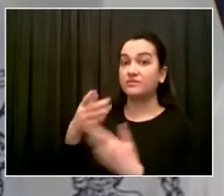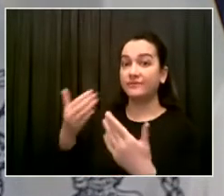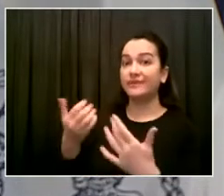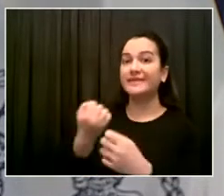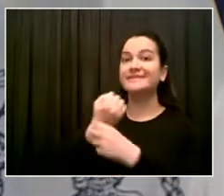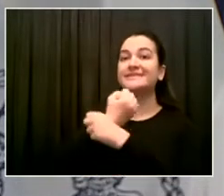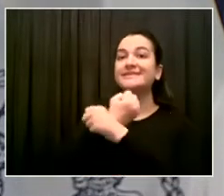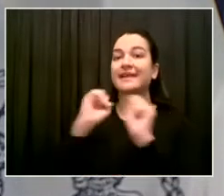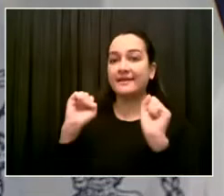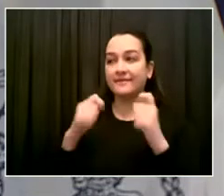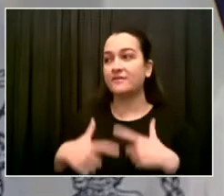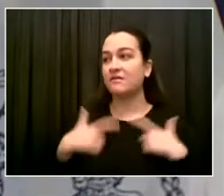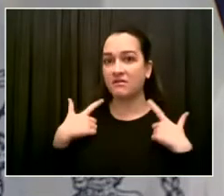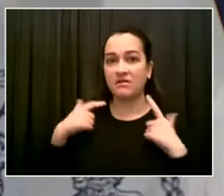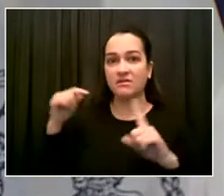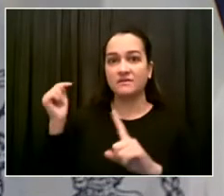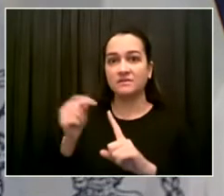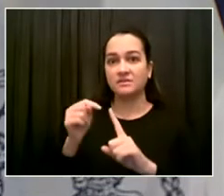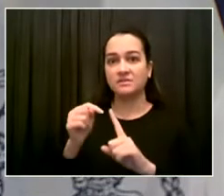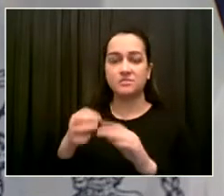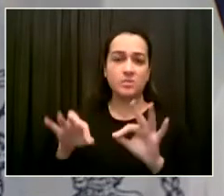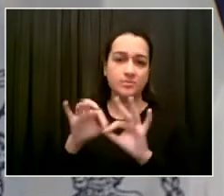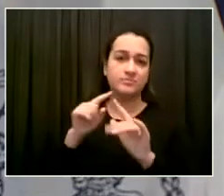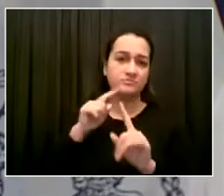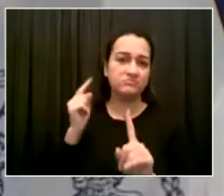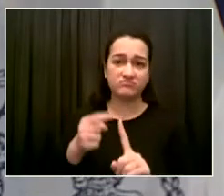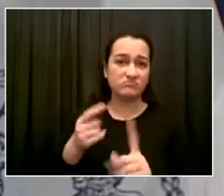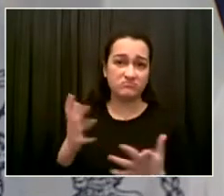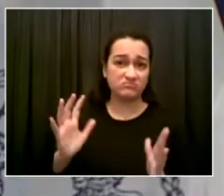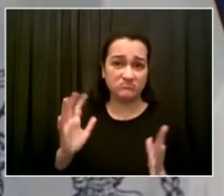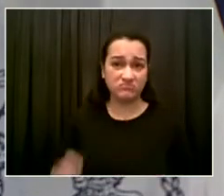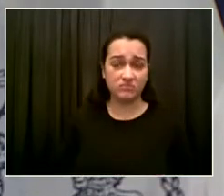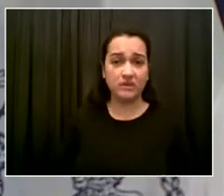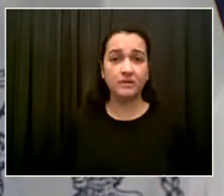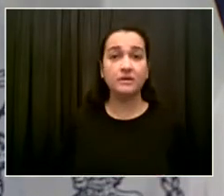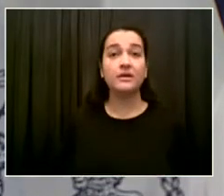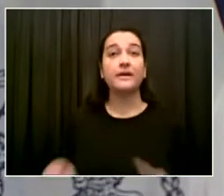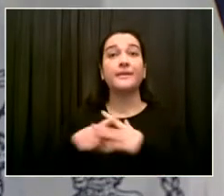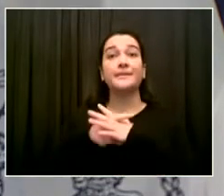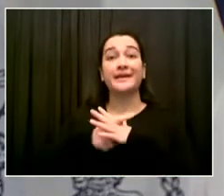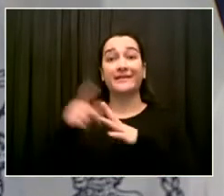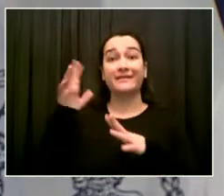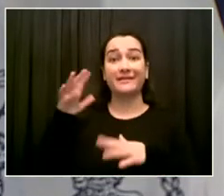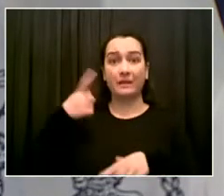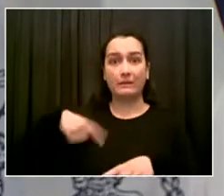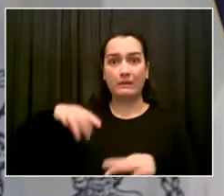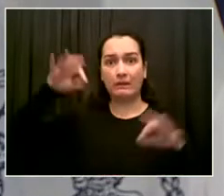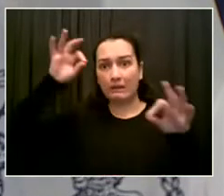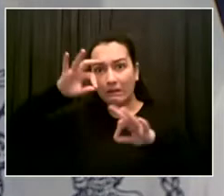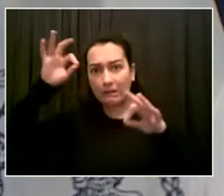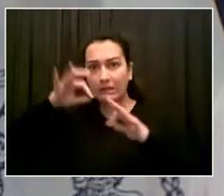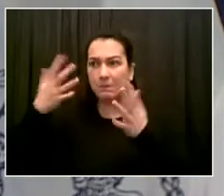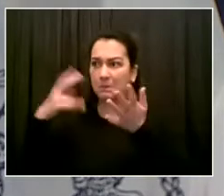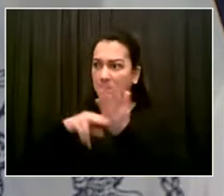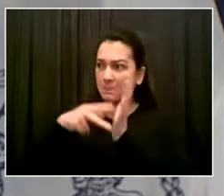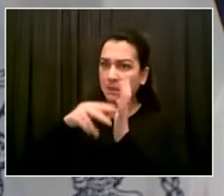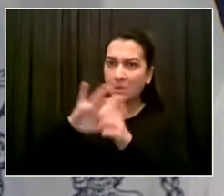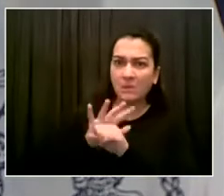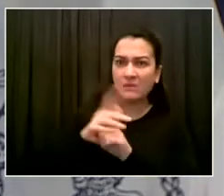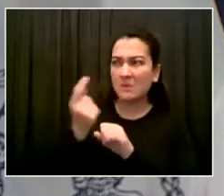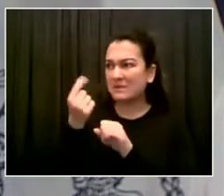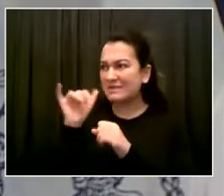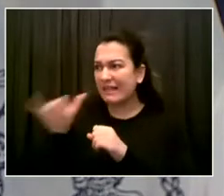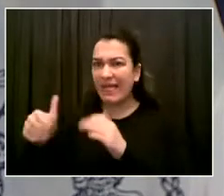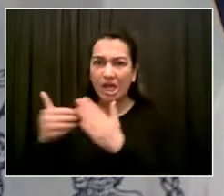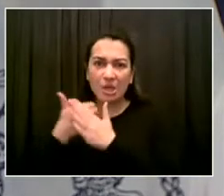We knew in the beginning what we didn't know, right? COVID was so new, the approaches in the hospitals just weren't ready, and